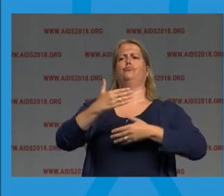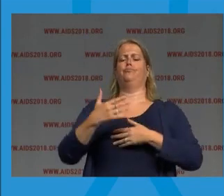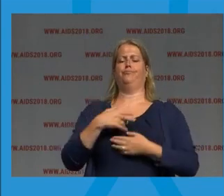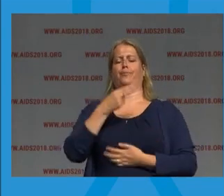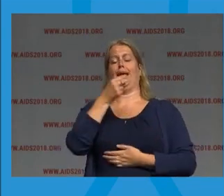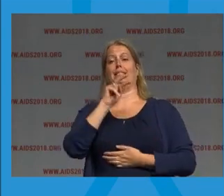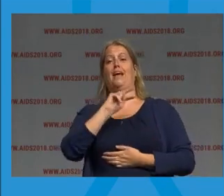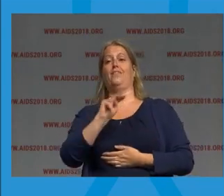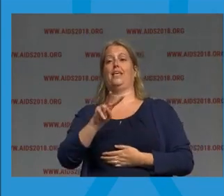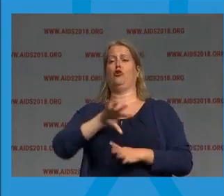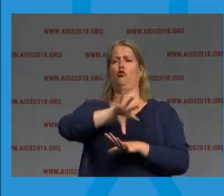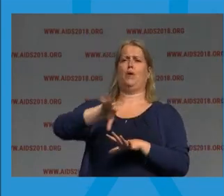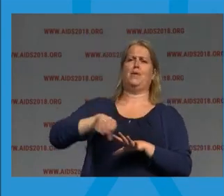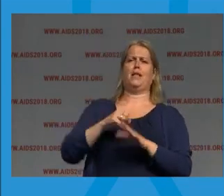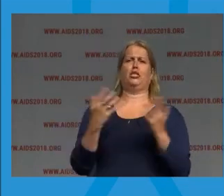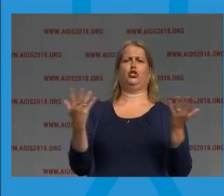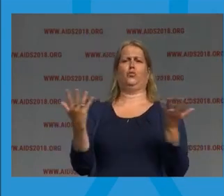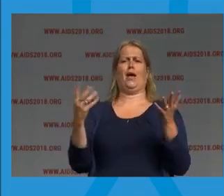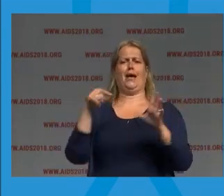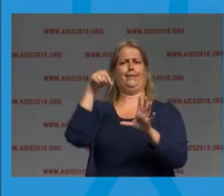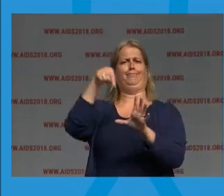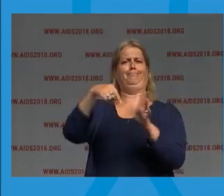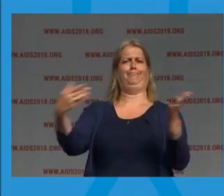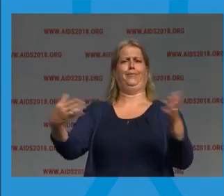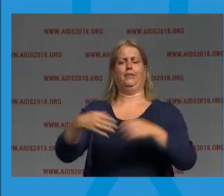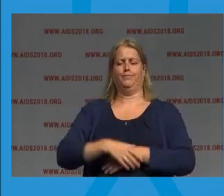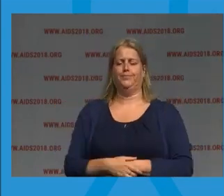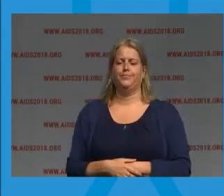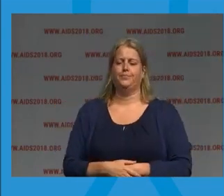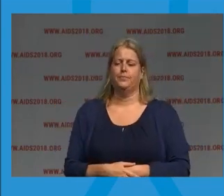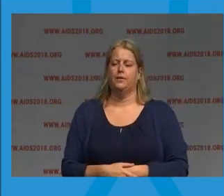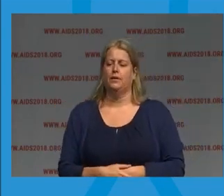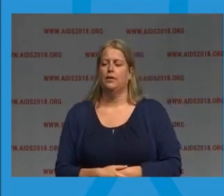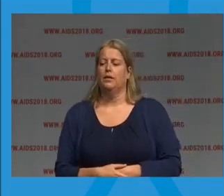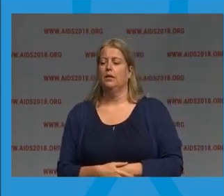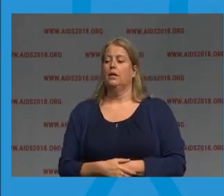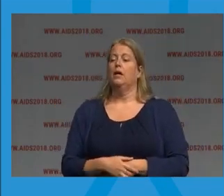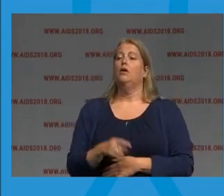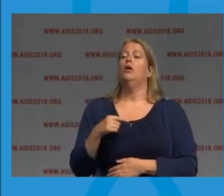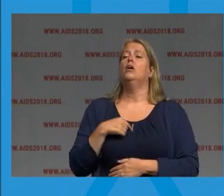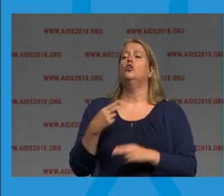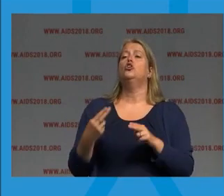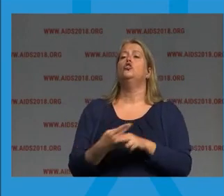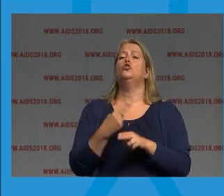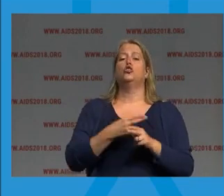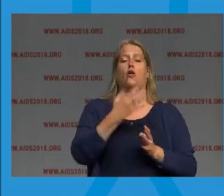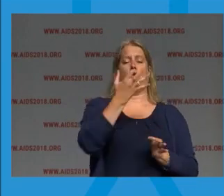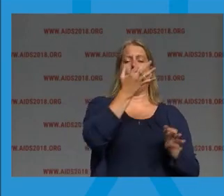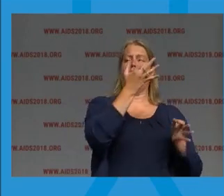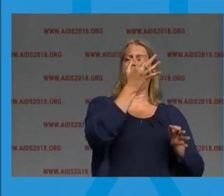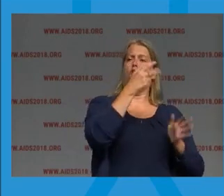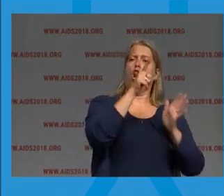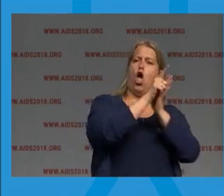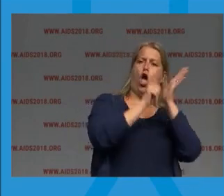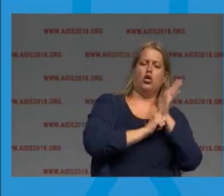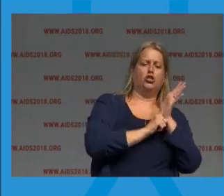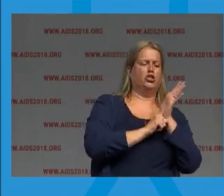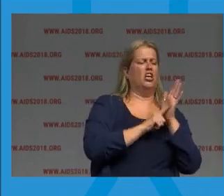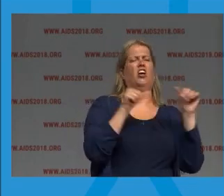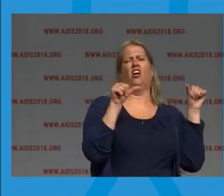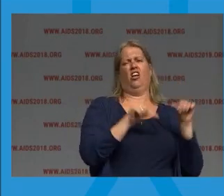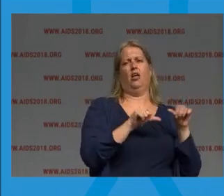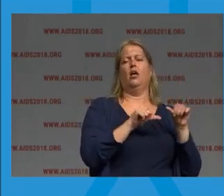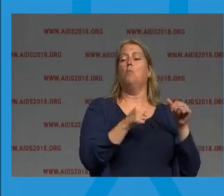HIV criminalization. HIV criminalization is the use of unjust laws or applying unjustly